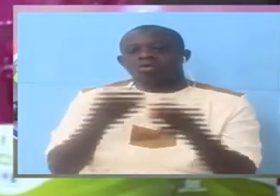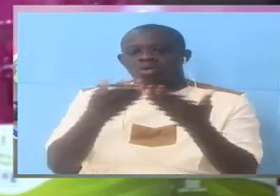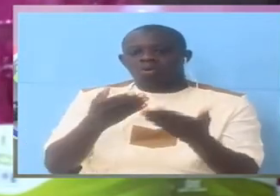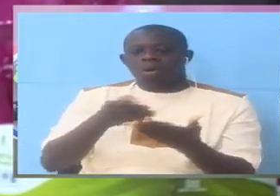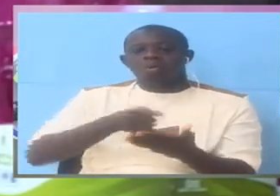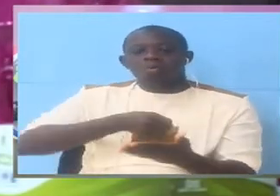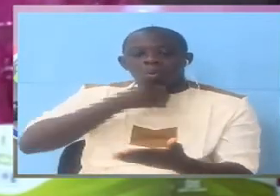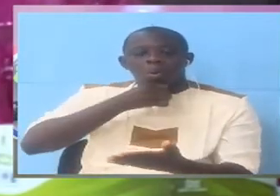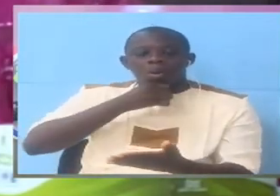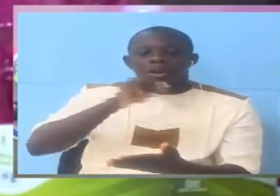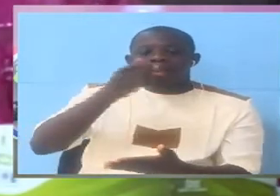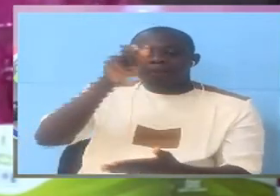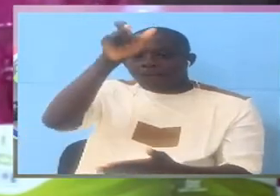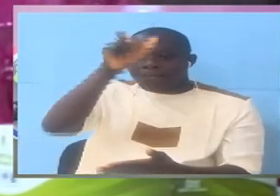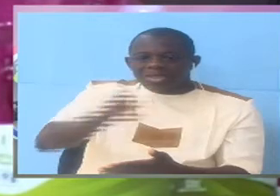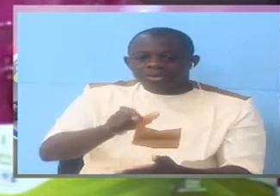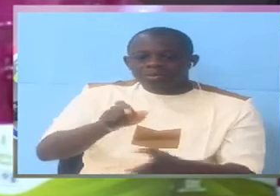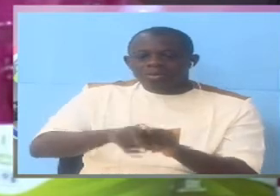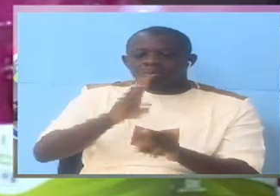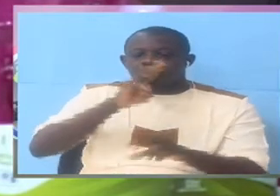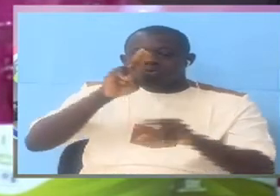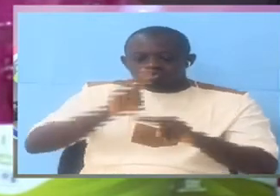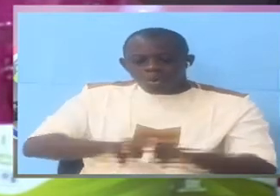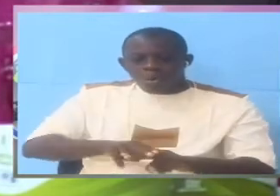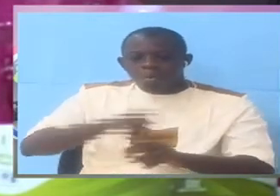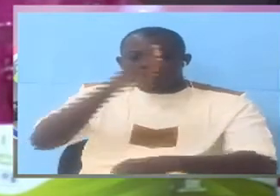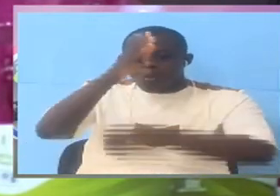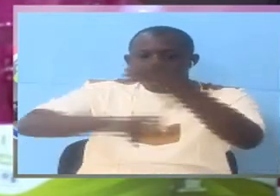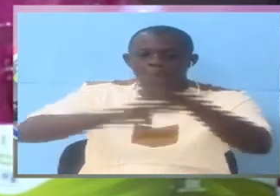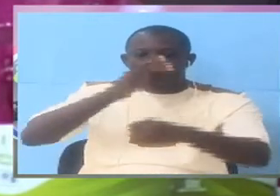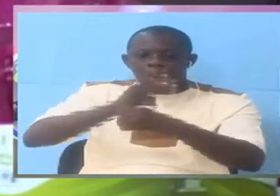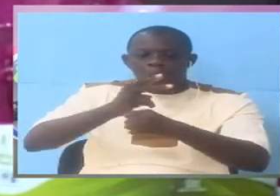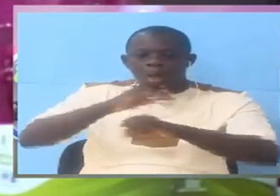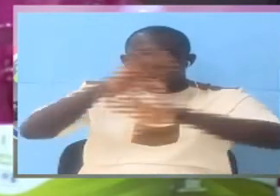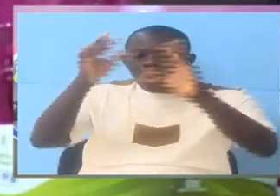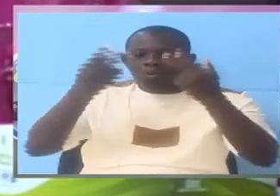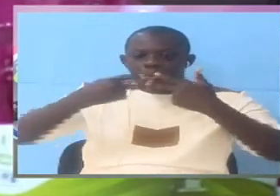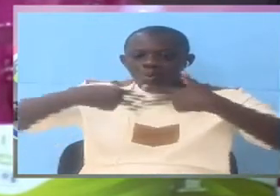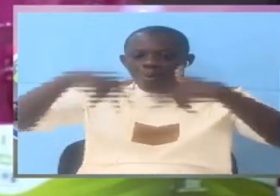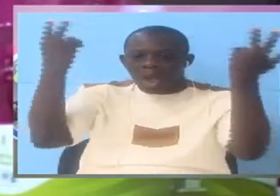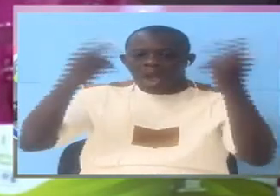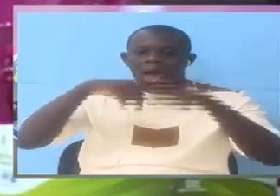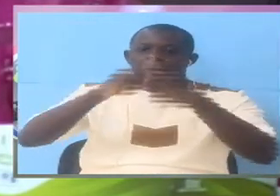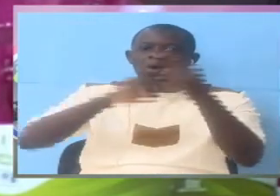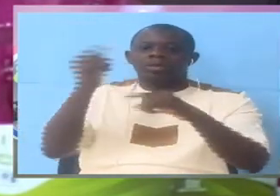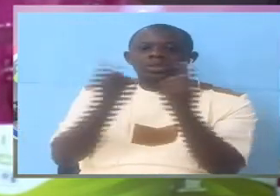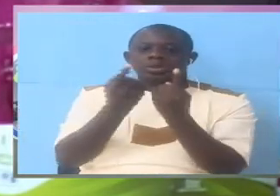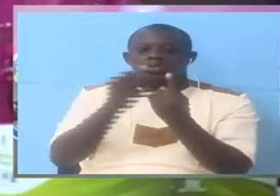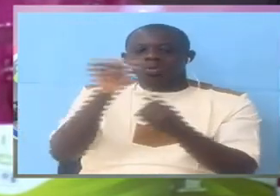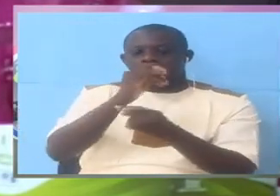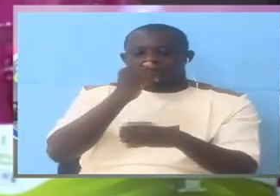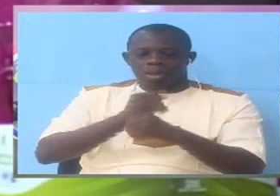I don't think they will just come to spoil your name just like that if you look at the age of Bach Samba.